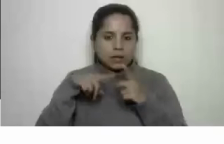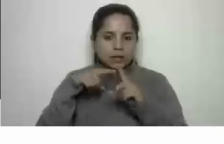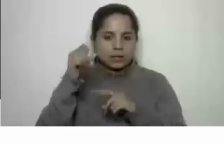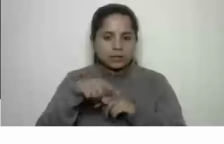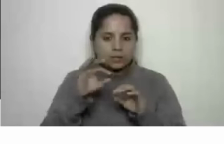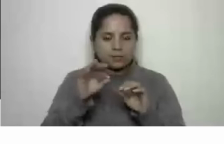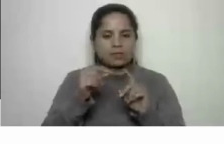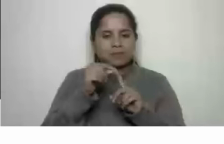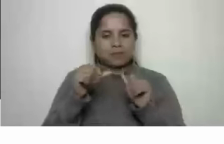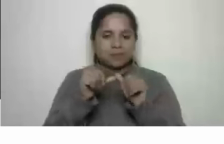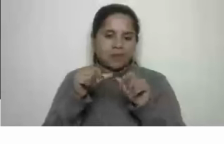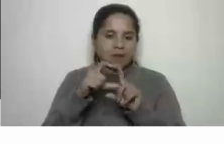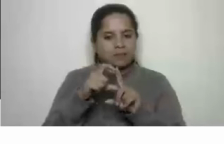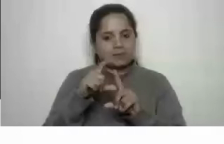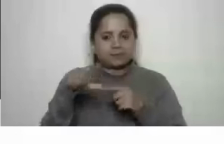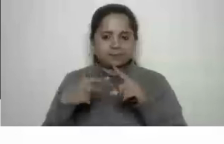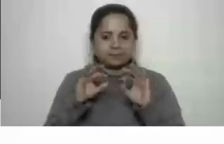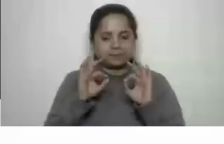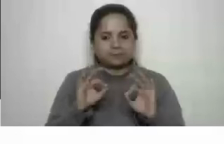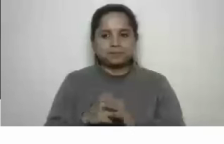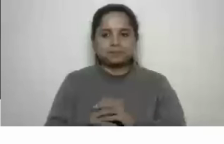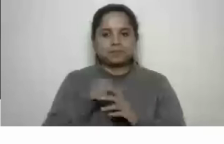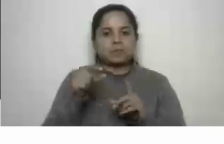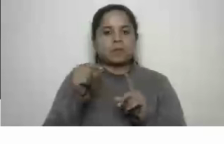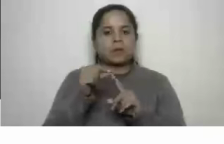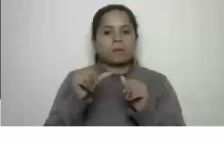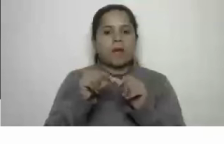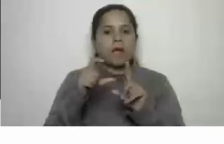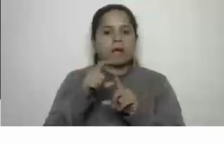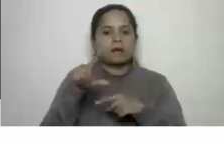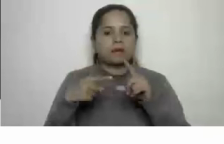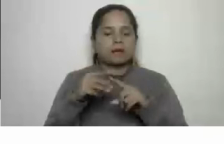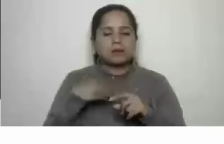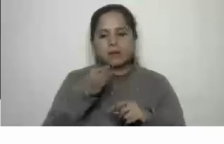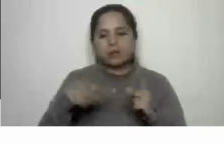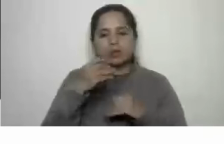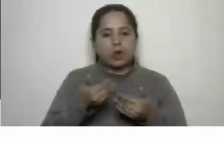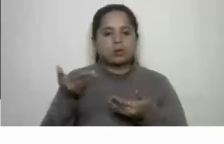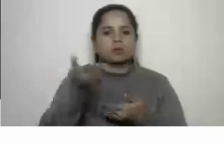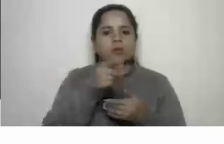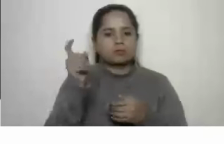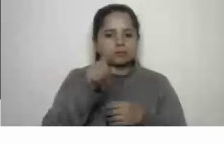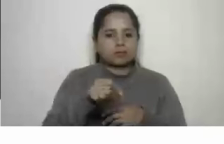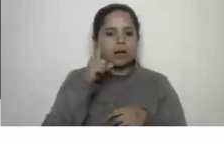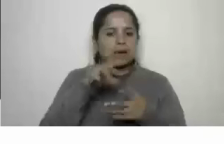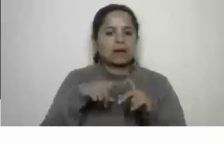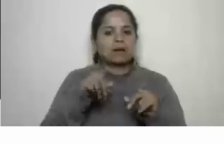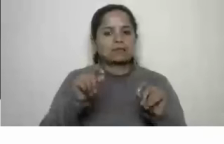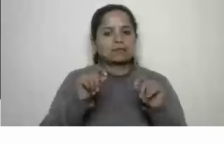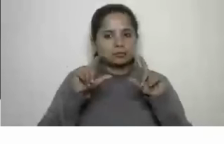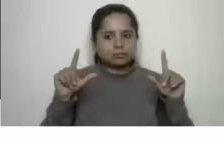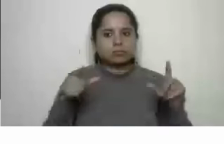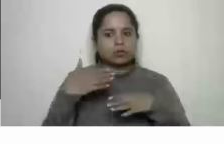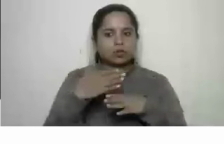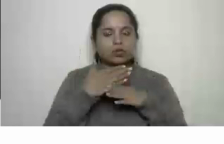Yeah, perfect. So there's a Padlet link in the chat box. I'd like to invite you all to visit this Padlet and